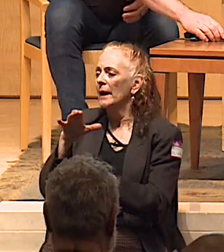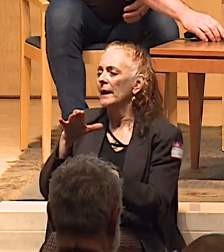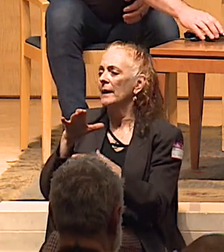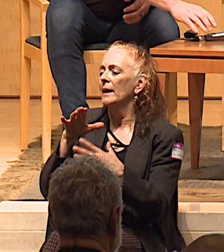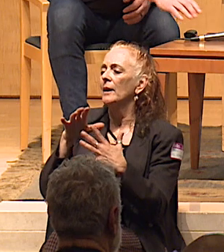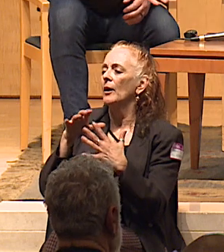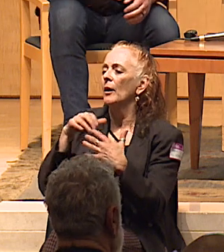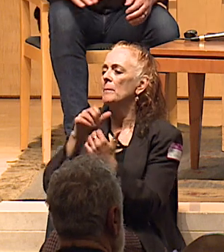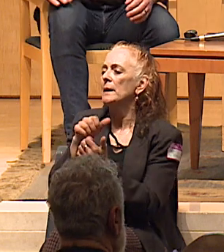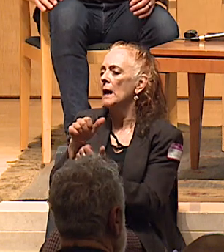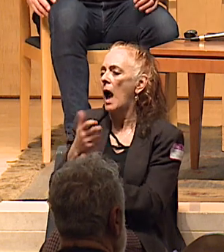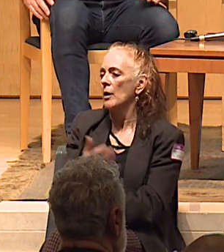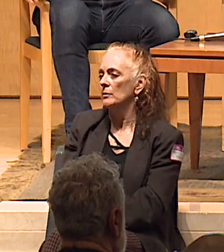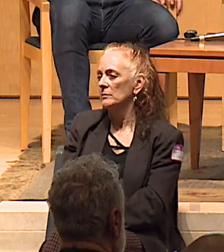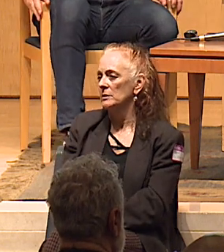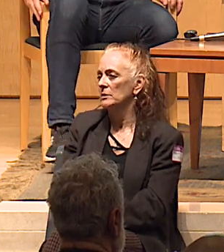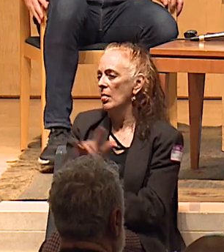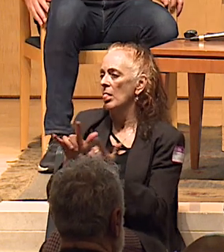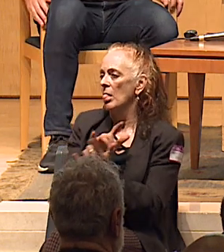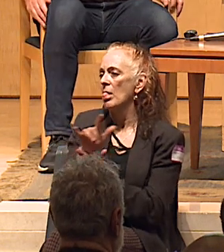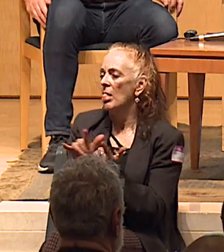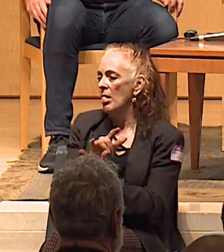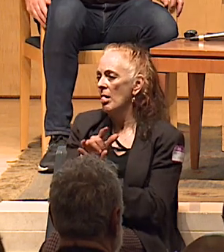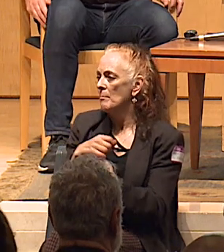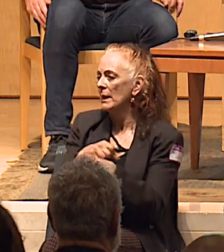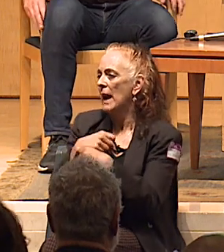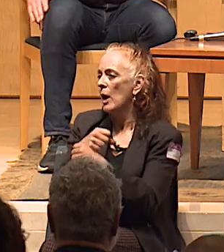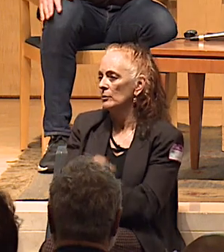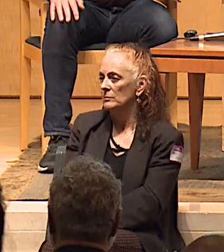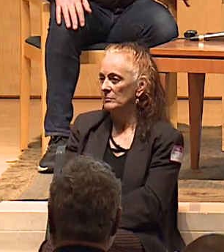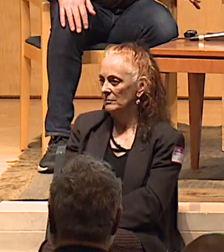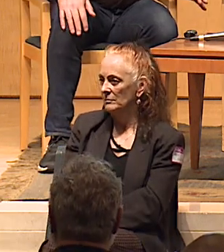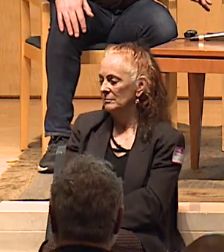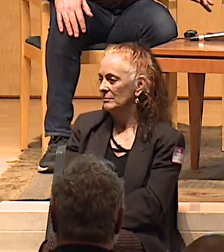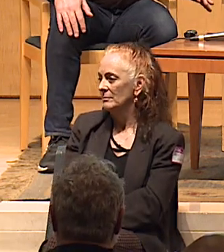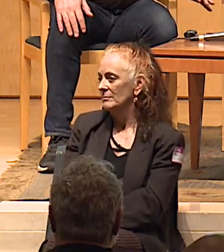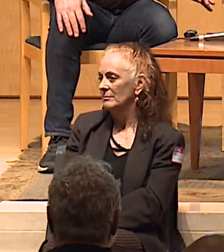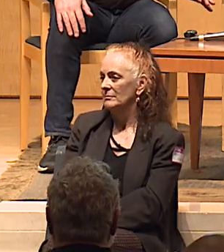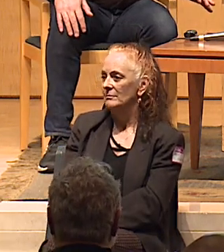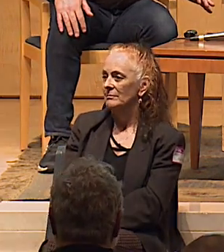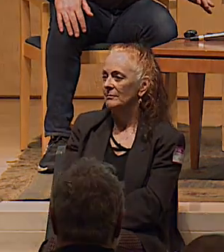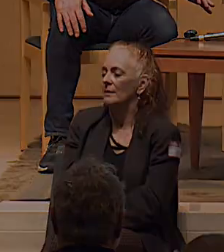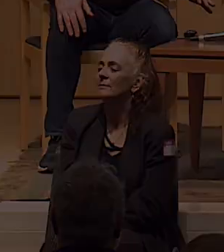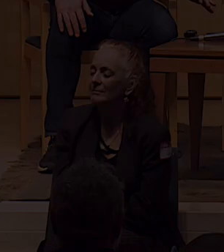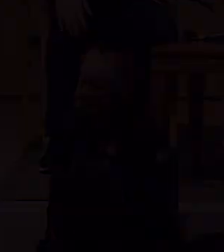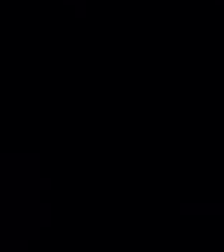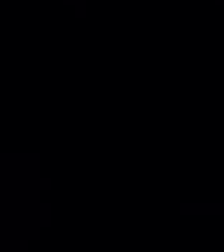See me afterwards. I sent you one, actually. Thank you. Did not get my belt.